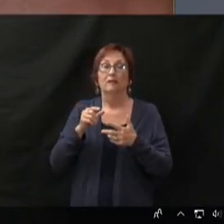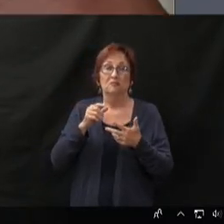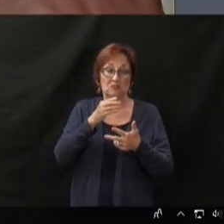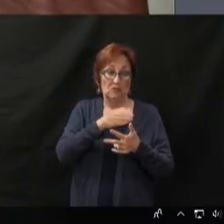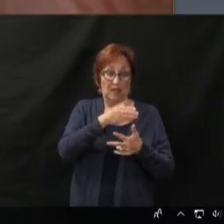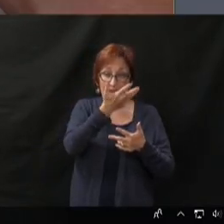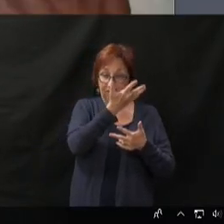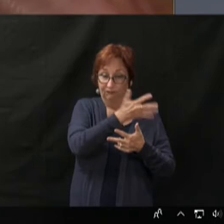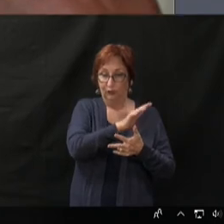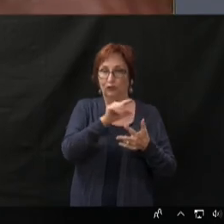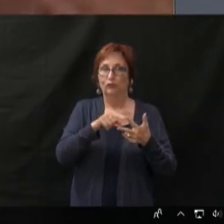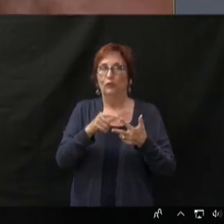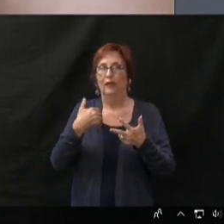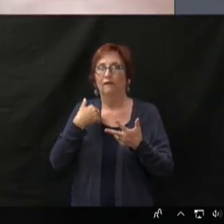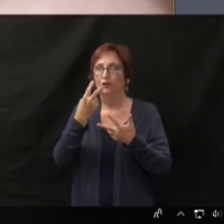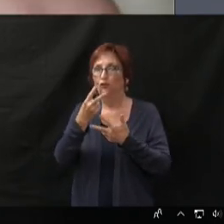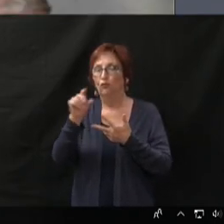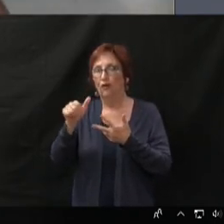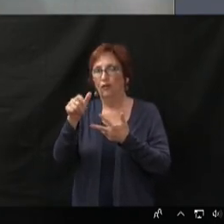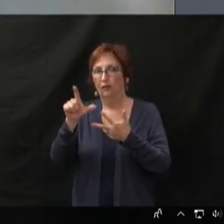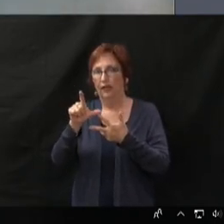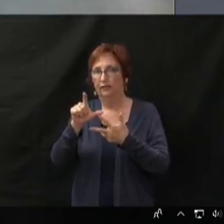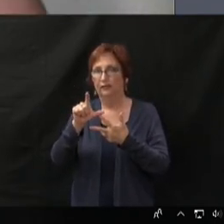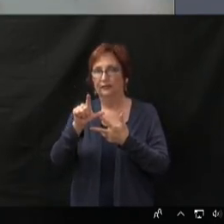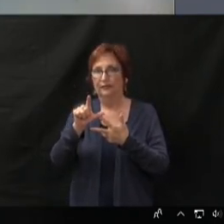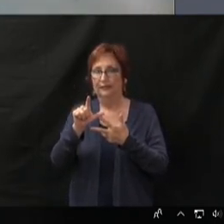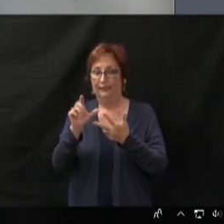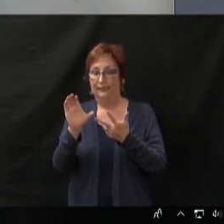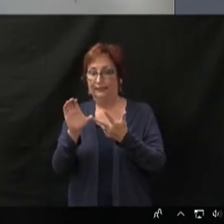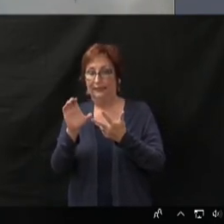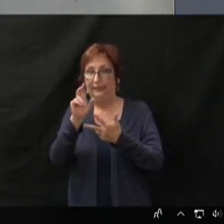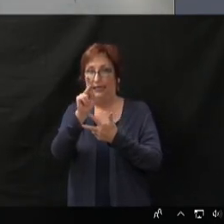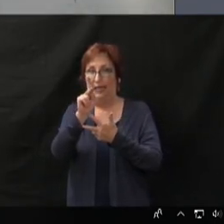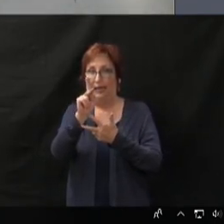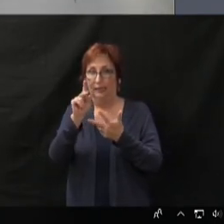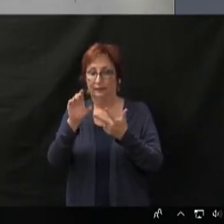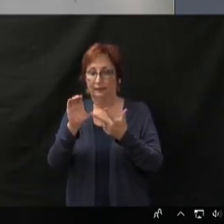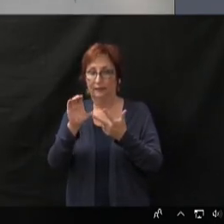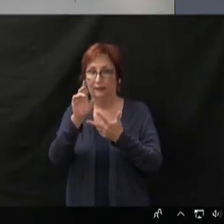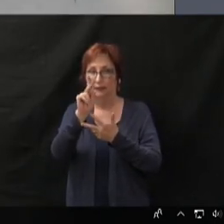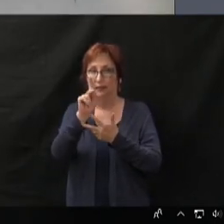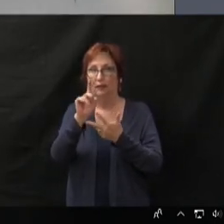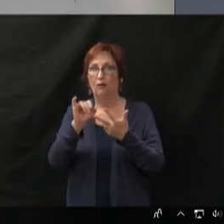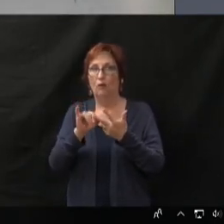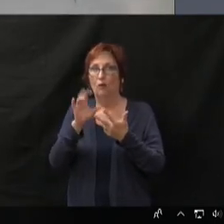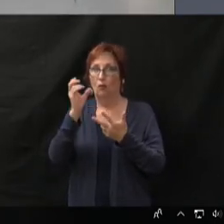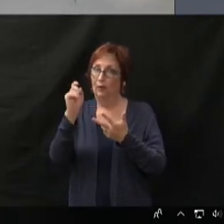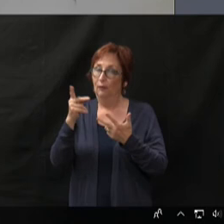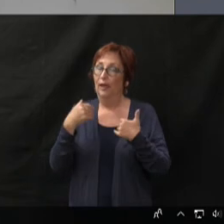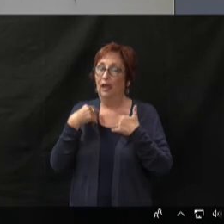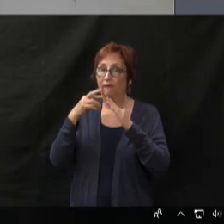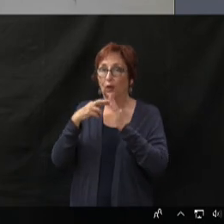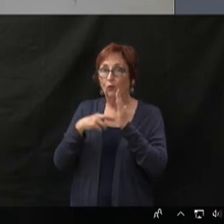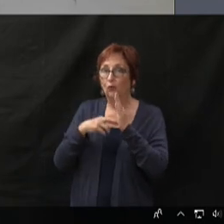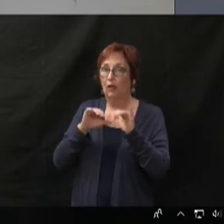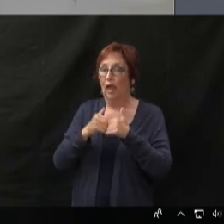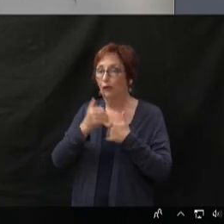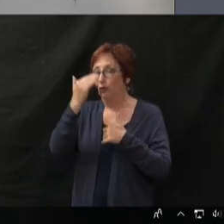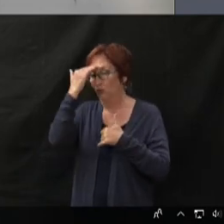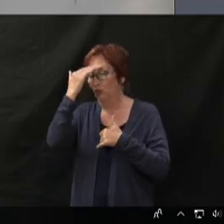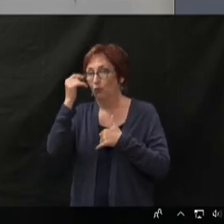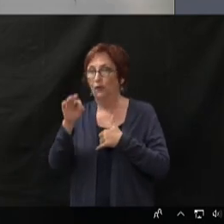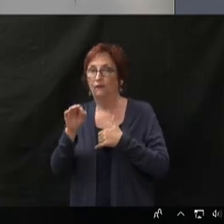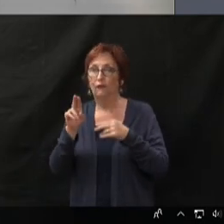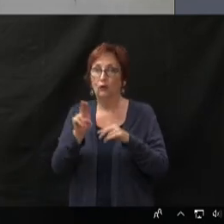k. The C and the K. All right, so there's a rule on how you know whether you're